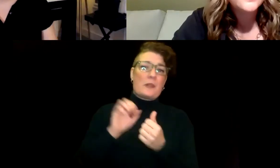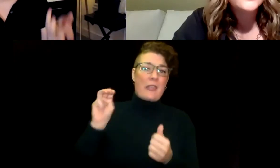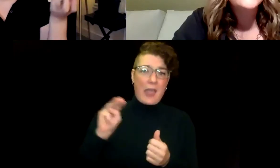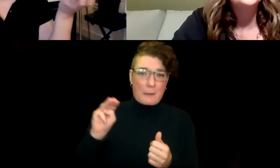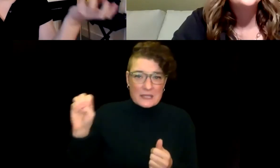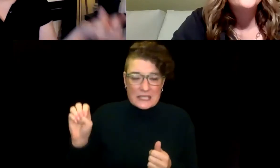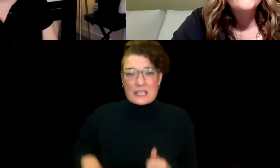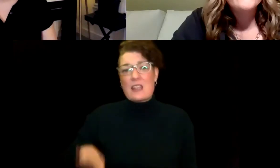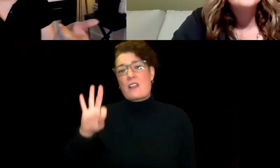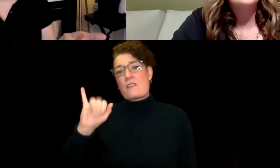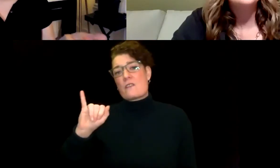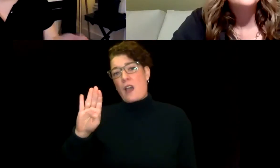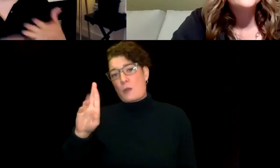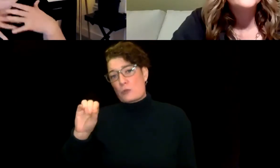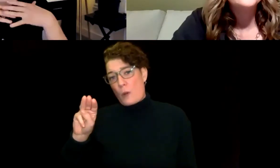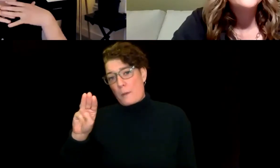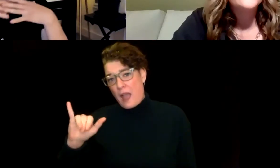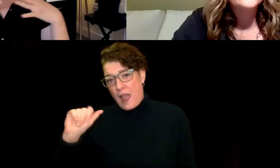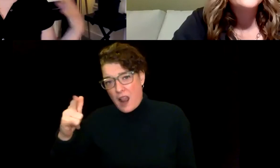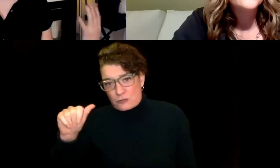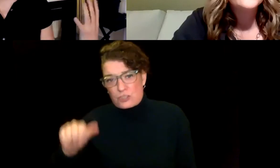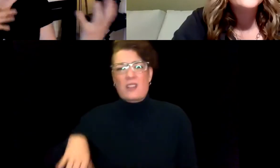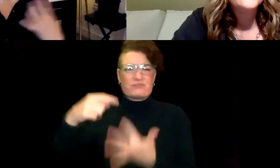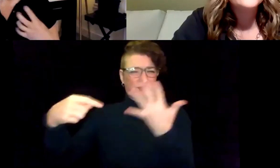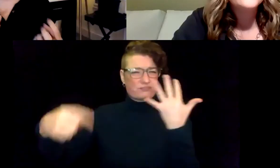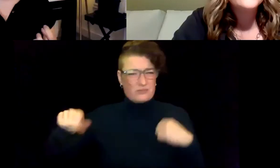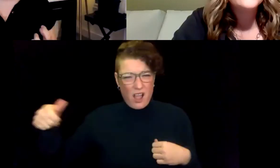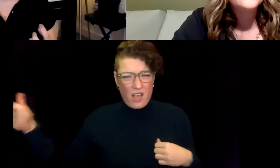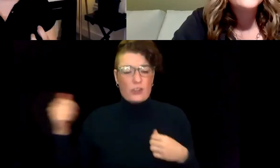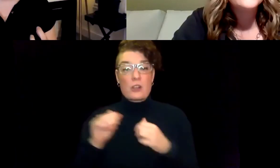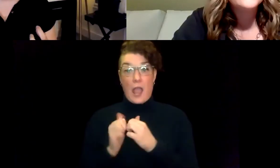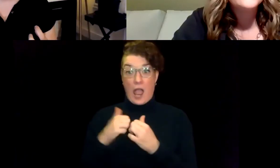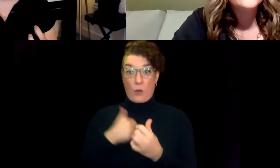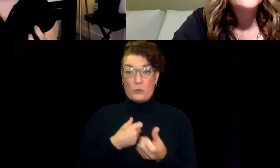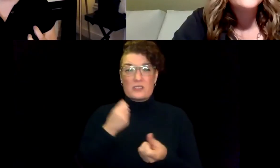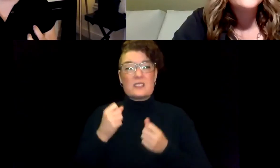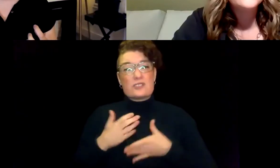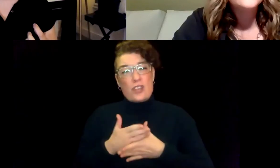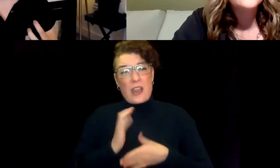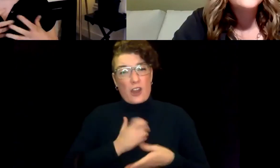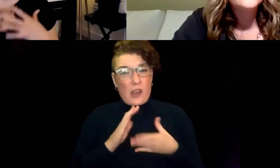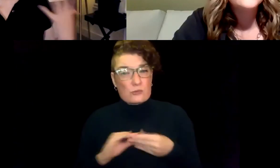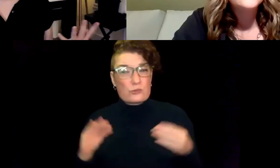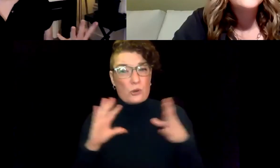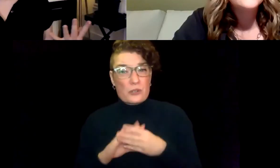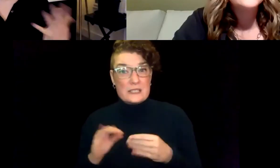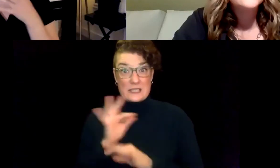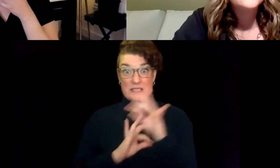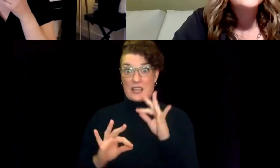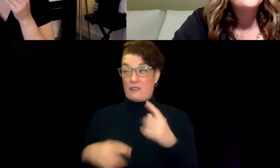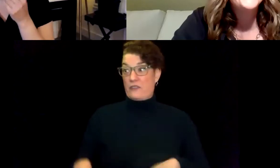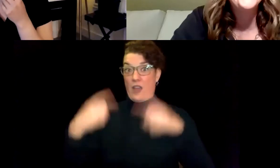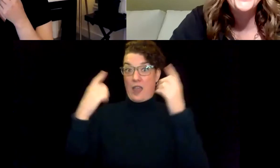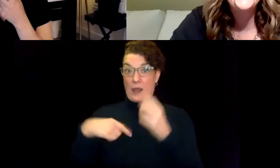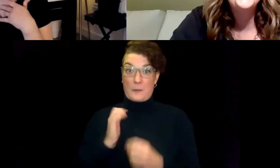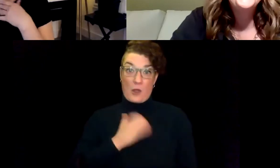chronic Lyme and MCAS, et cetera, like how sharing those stories as opposed to fighting about diagnoses,